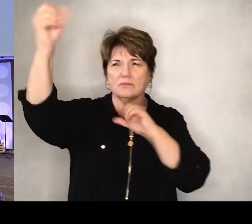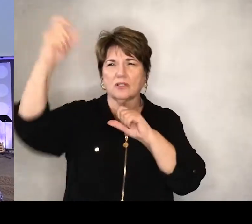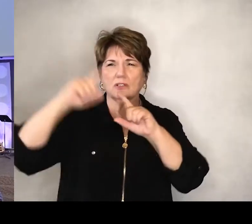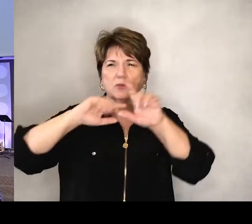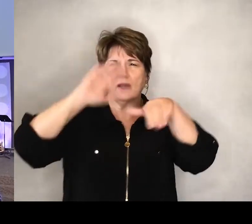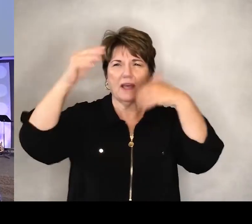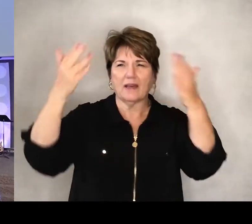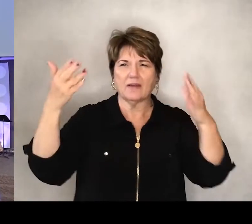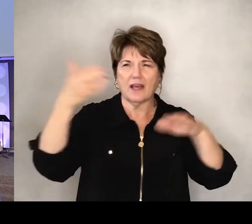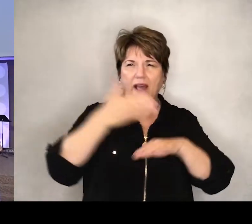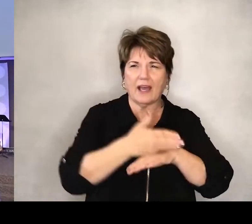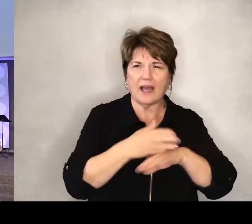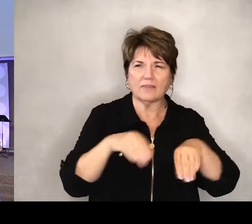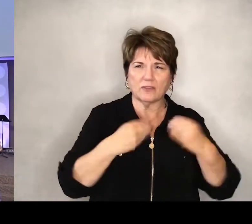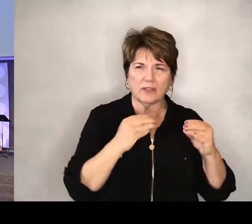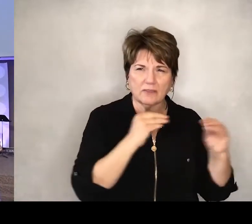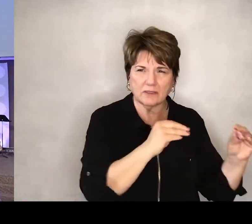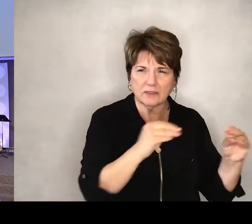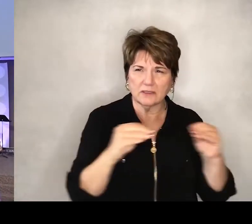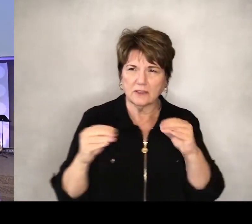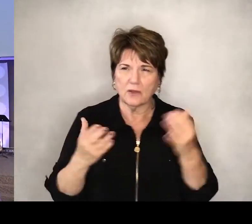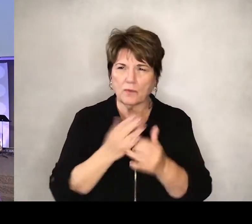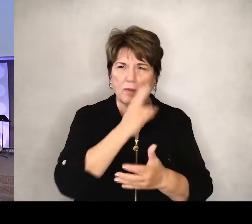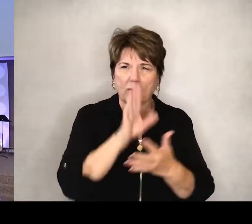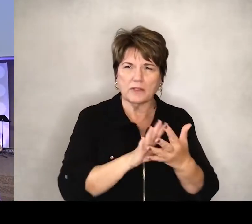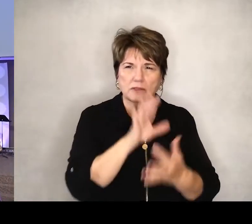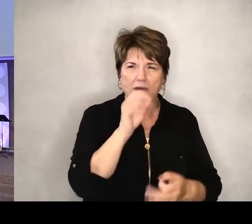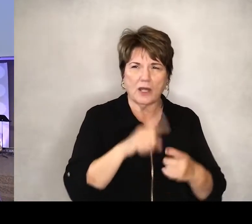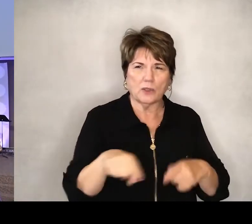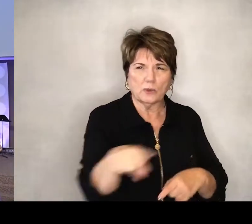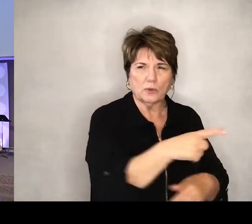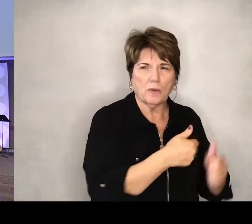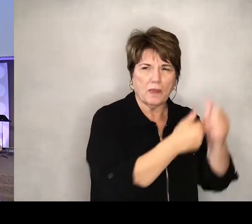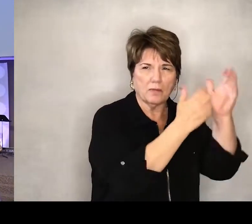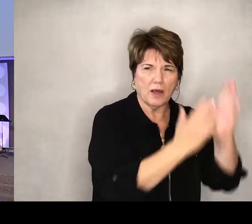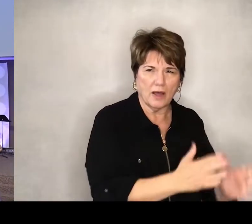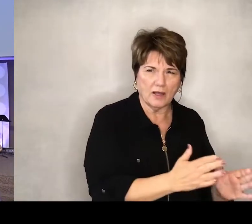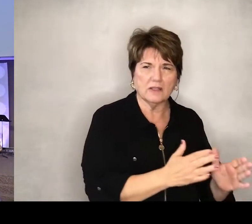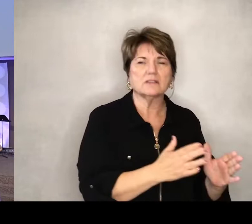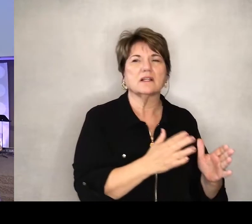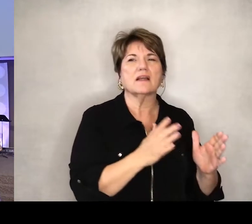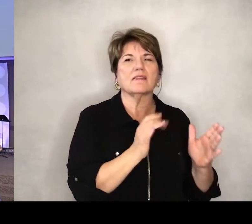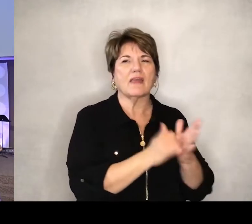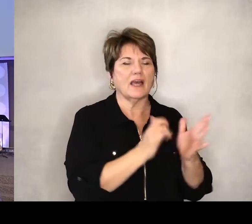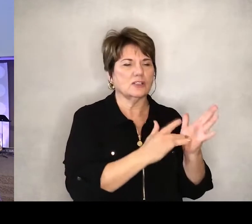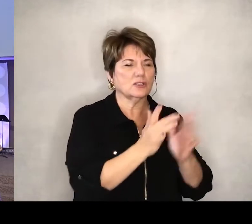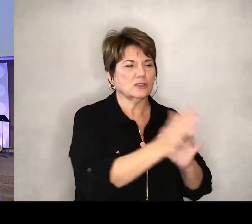heaven, after giving instructions through the Holy Spirit to the apostles he had chosen.